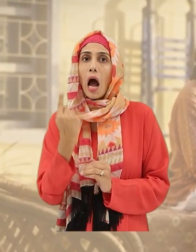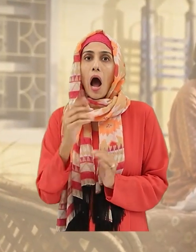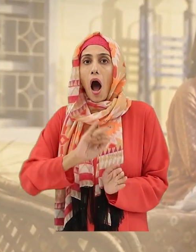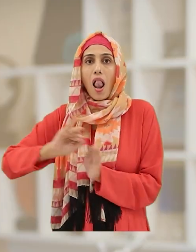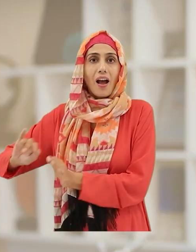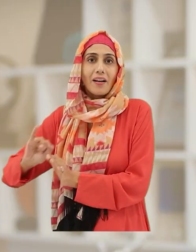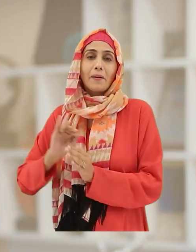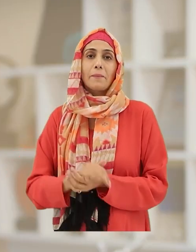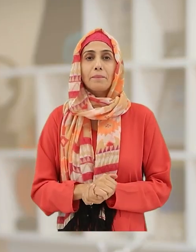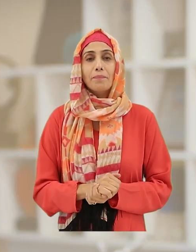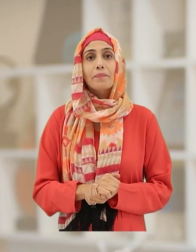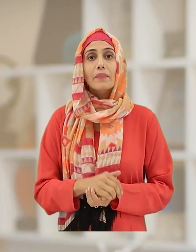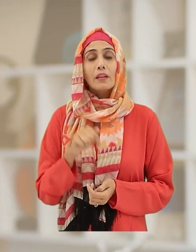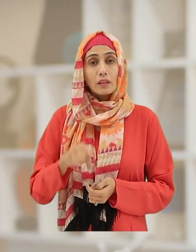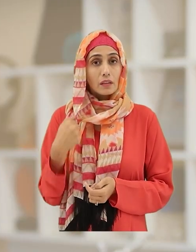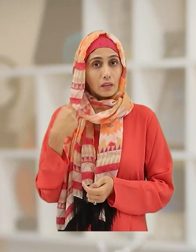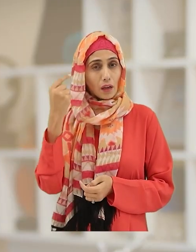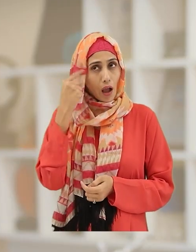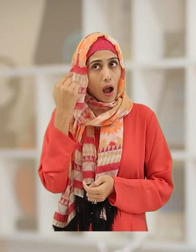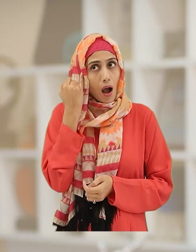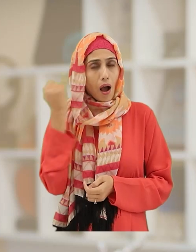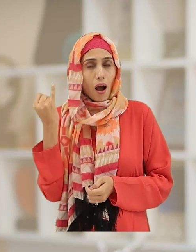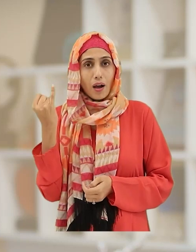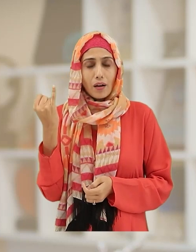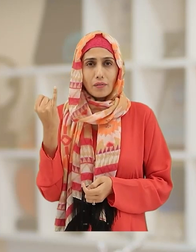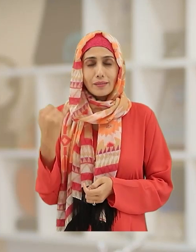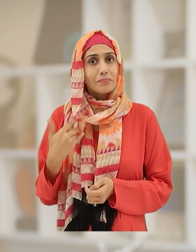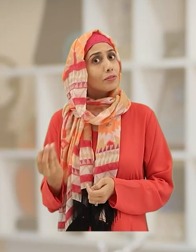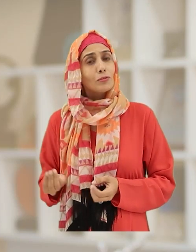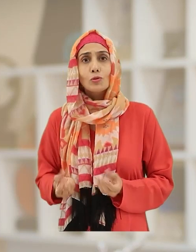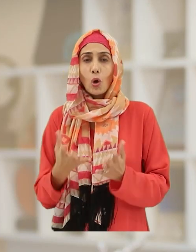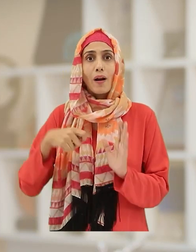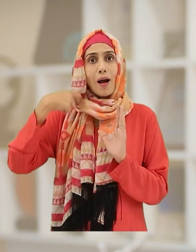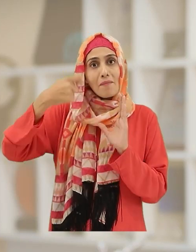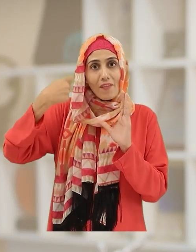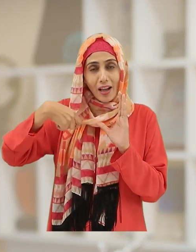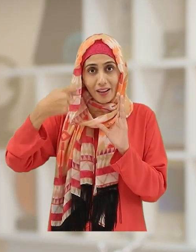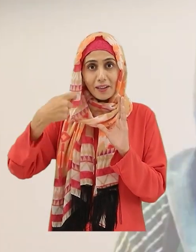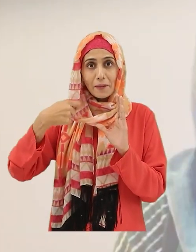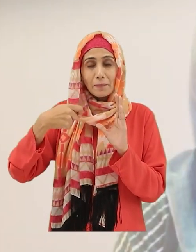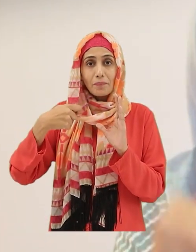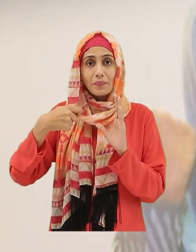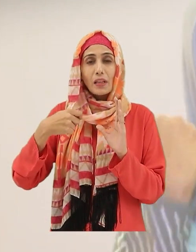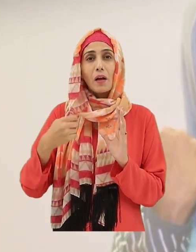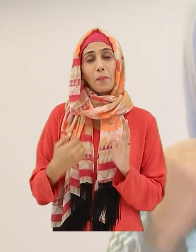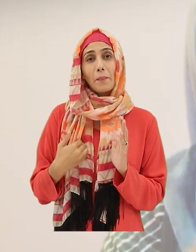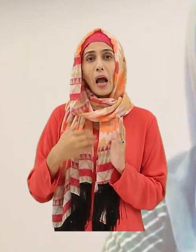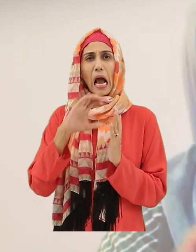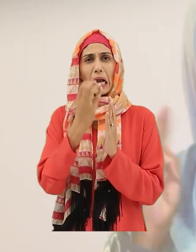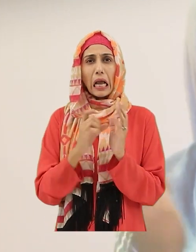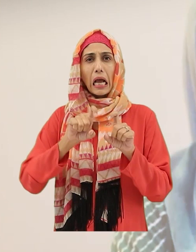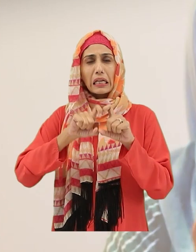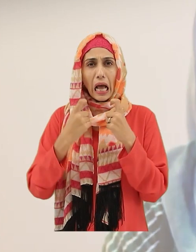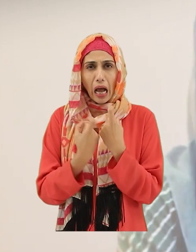isolated. So we came up with this crazy idea, well, let's film the